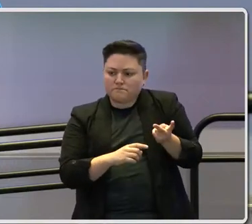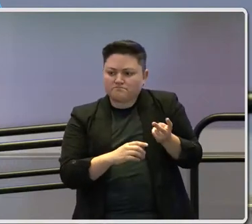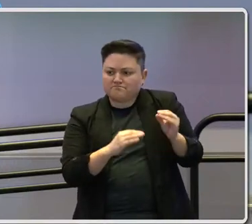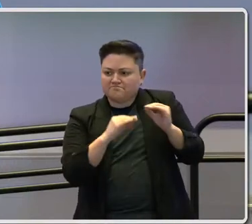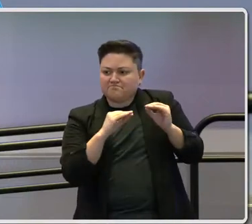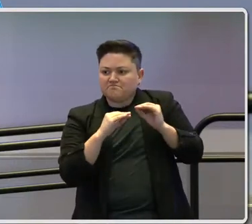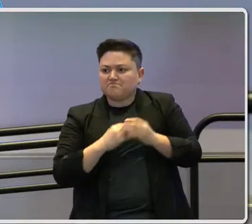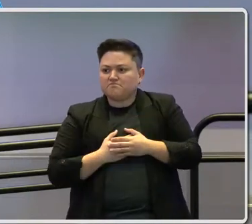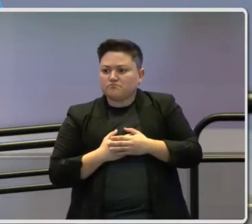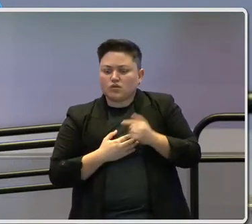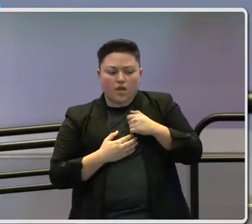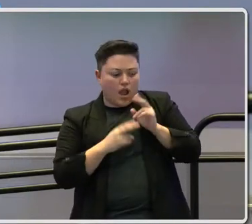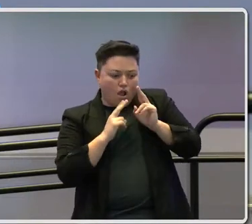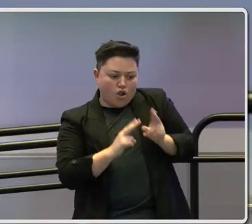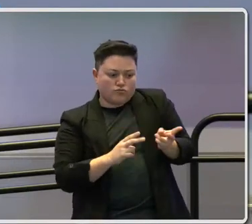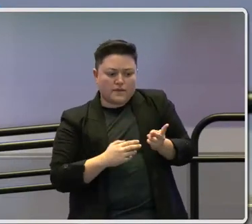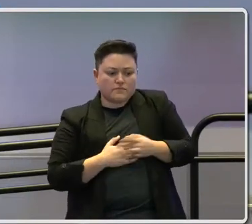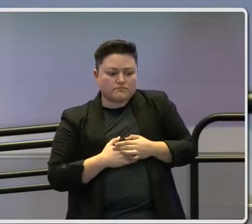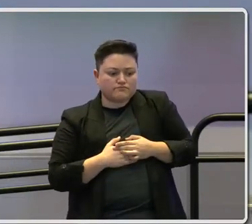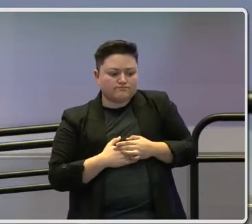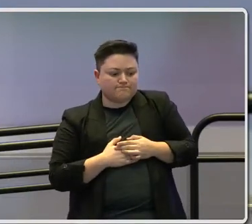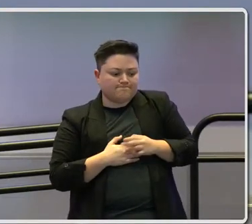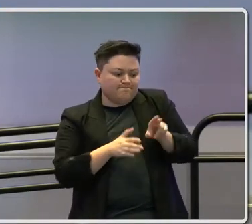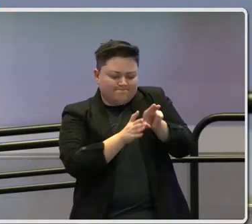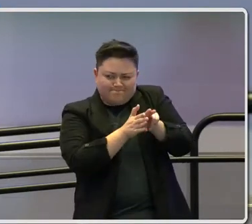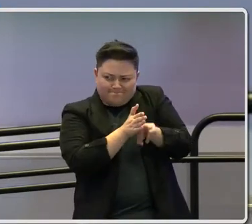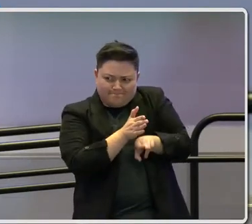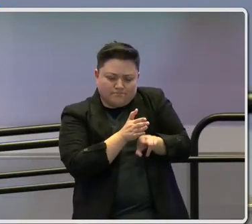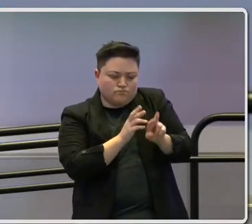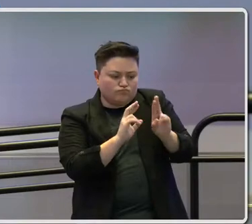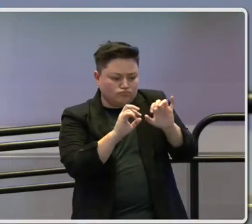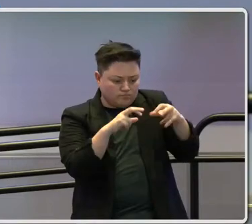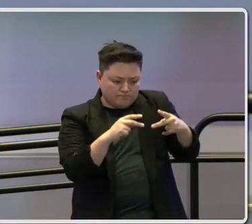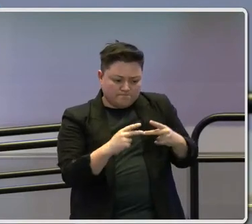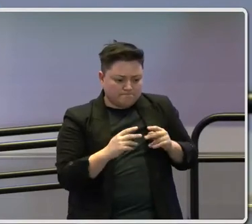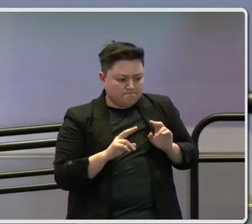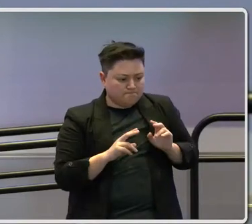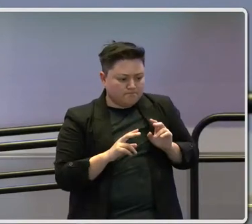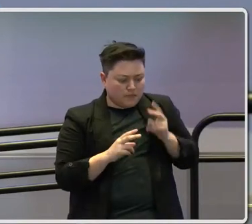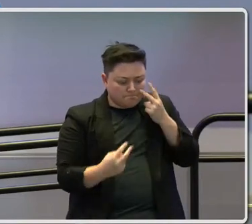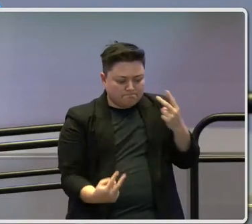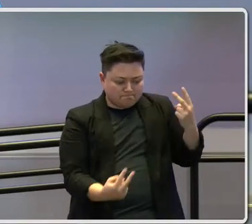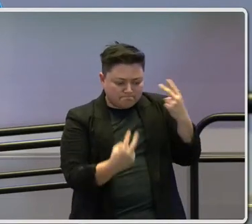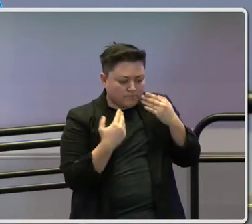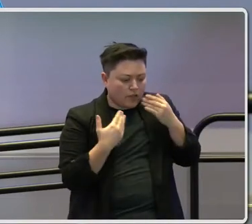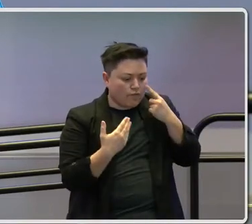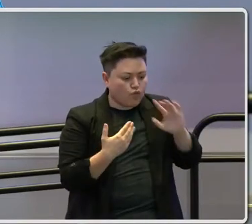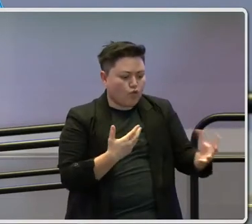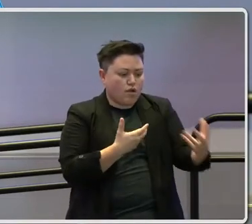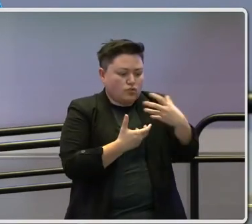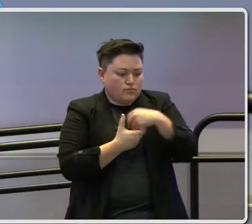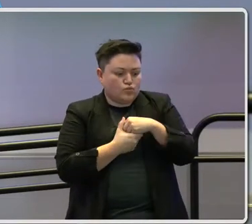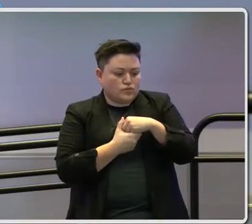So I honor them. May they both rest in peace, and I thank them for their